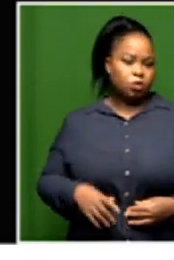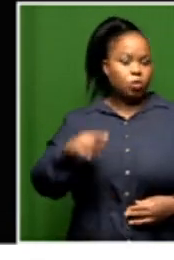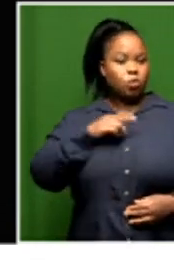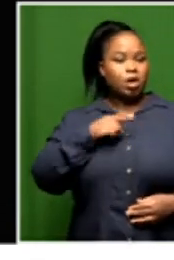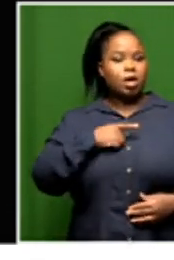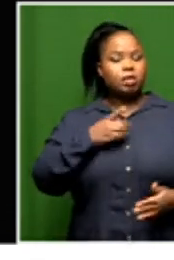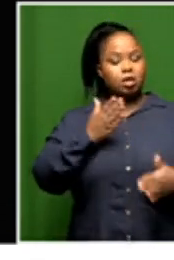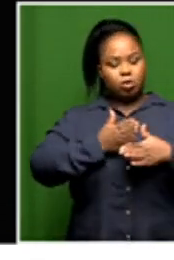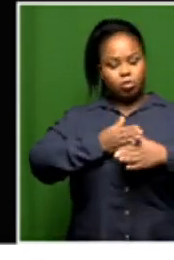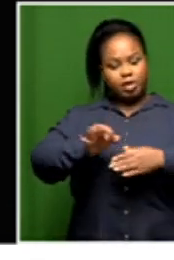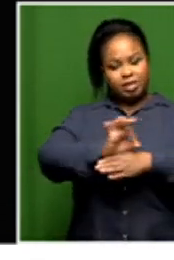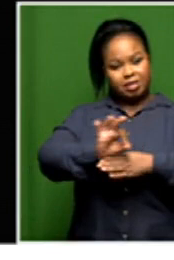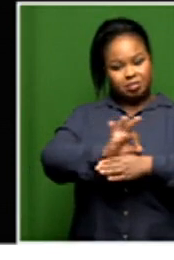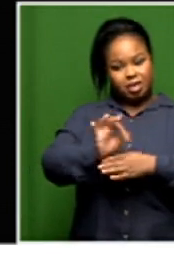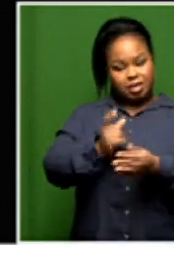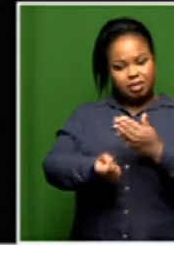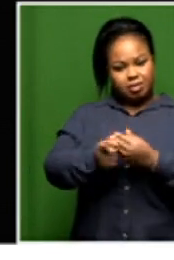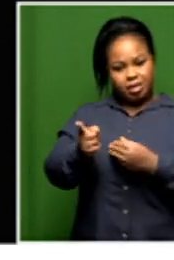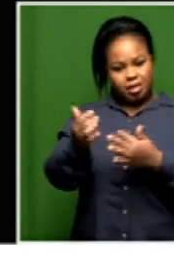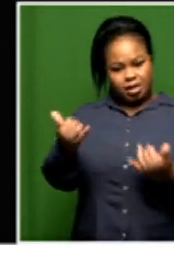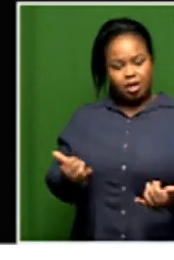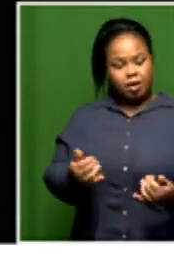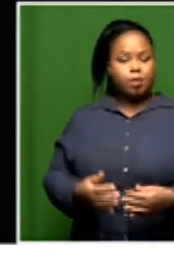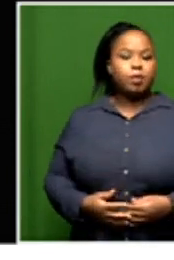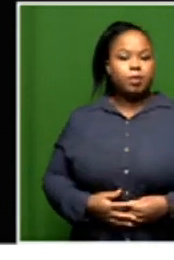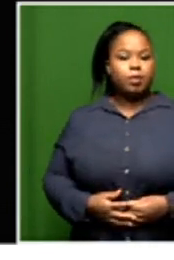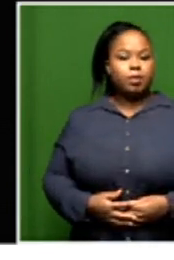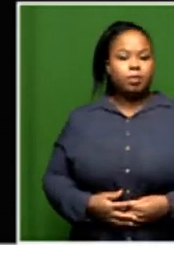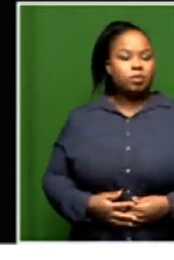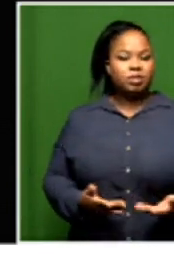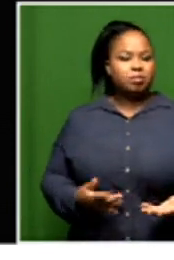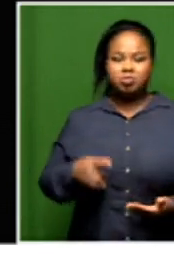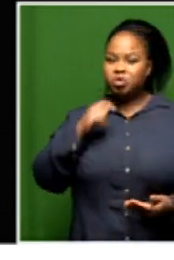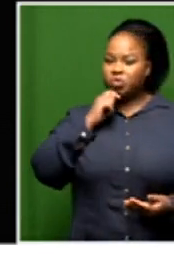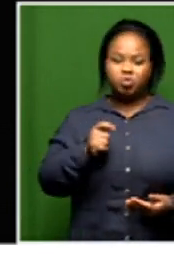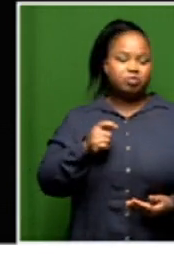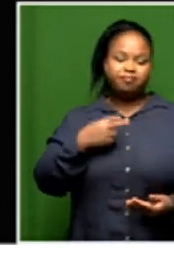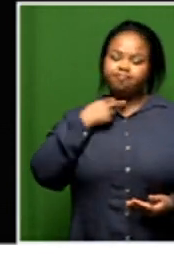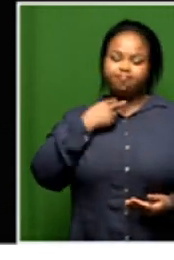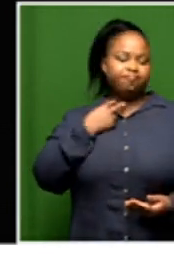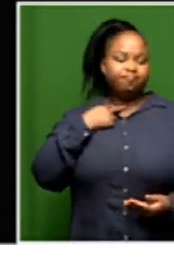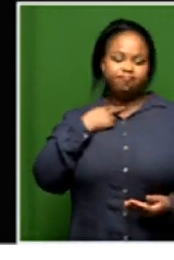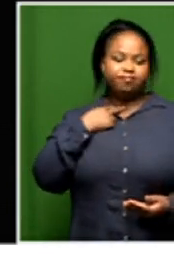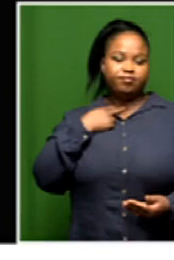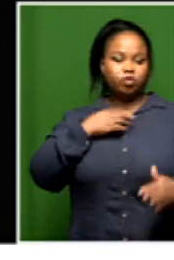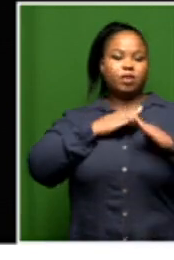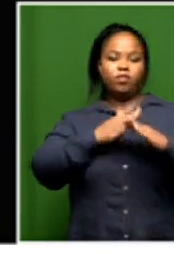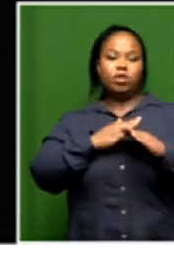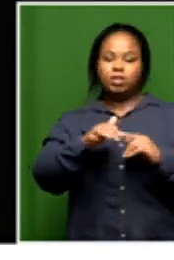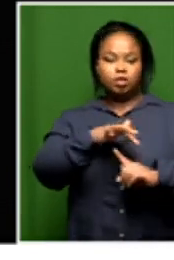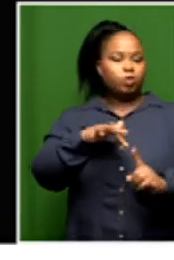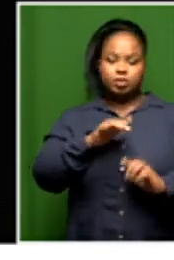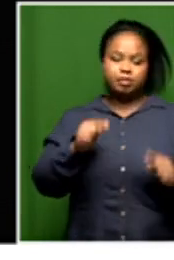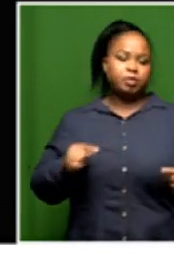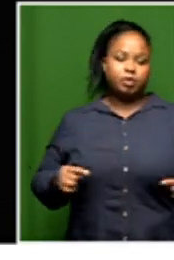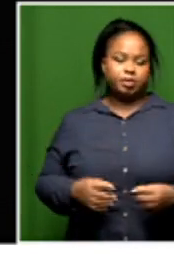operational plans that are in place currently, or the planning that's in place, would not have been able to have had any